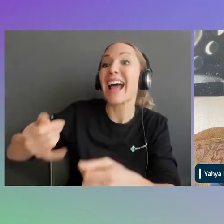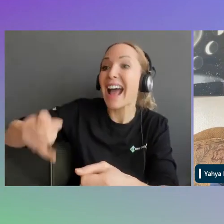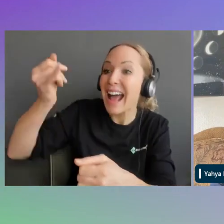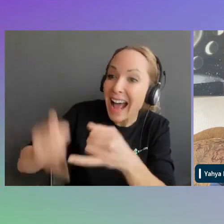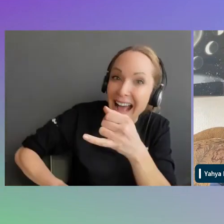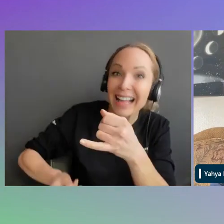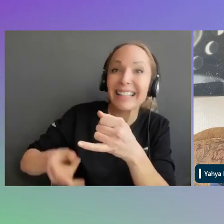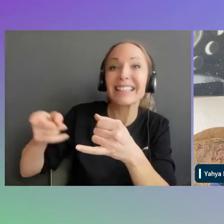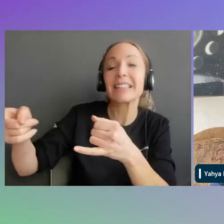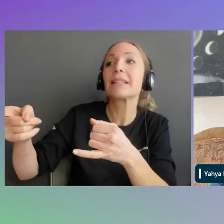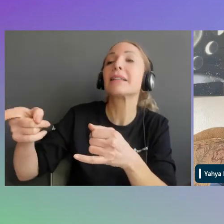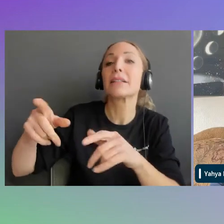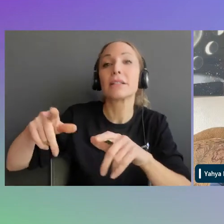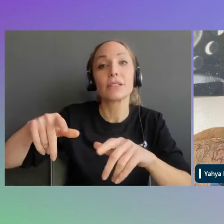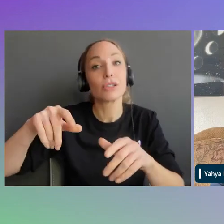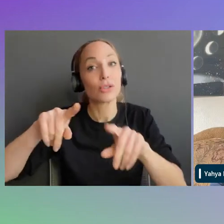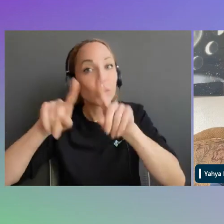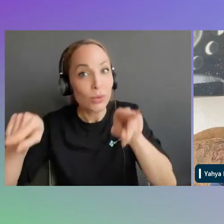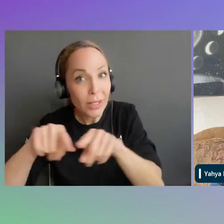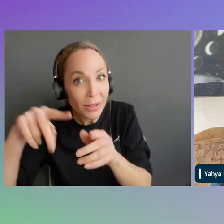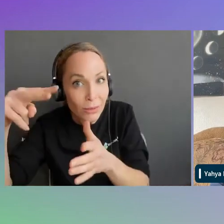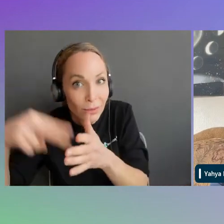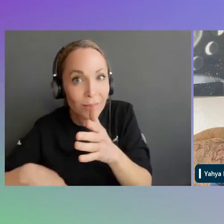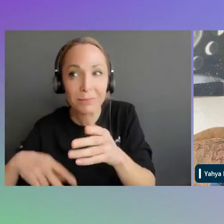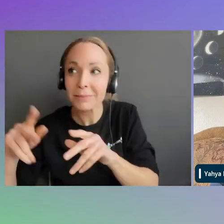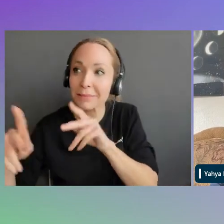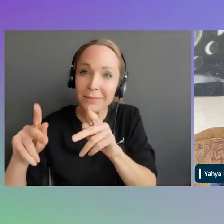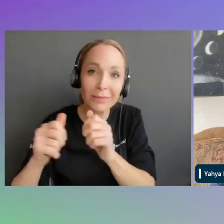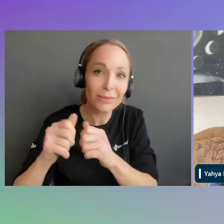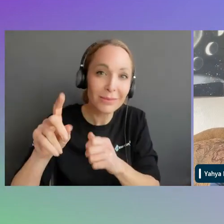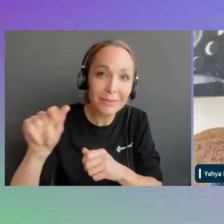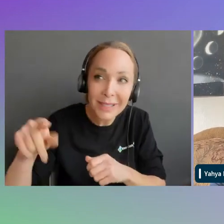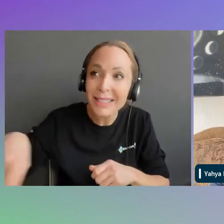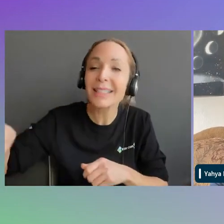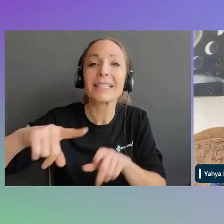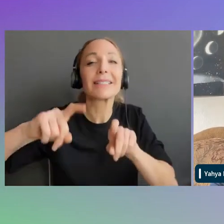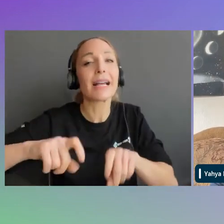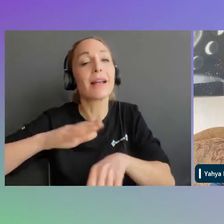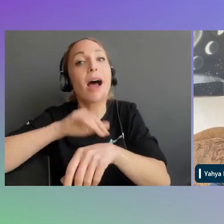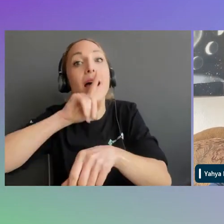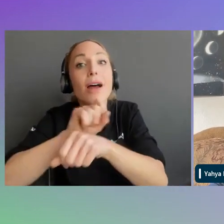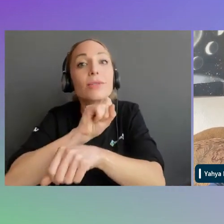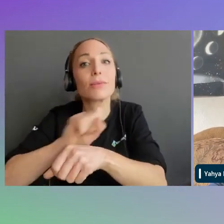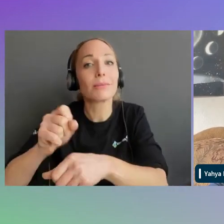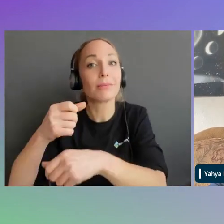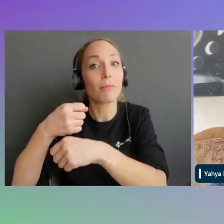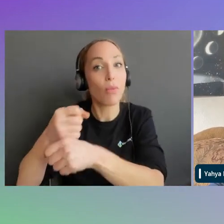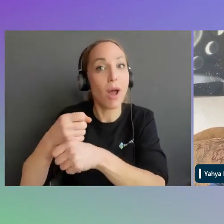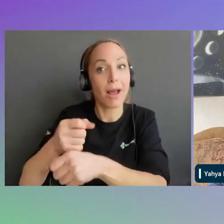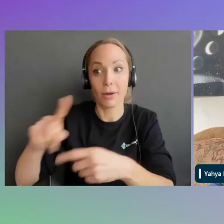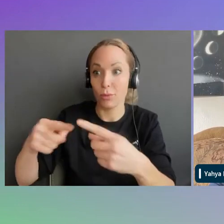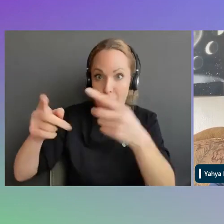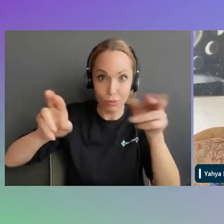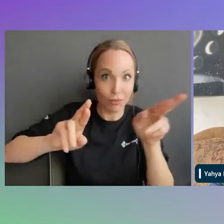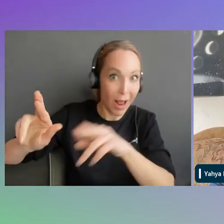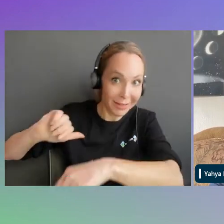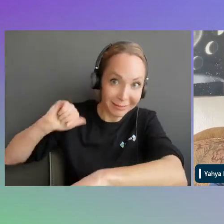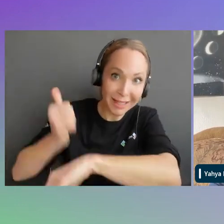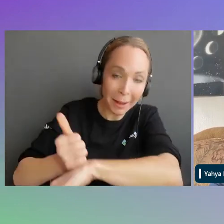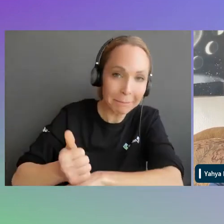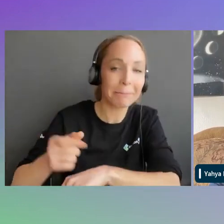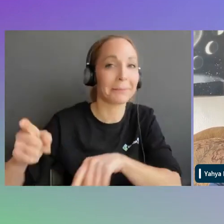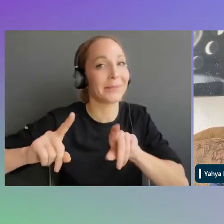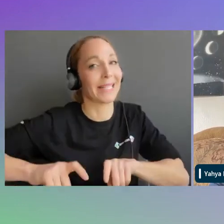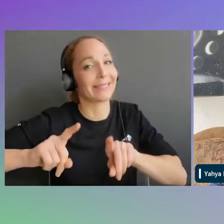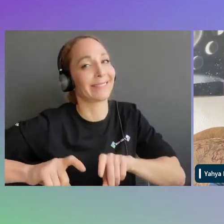with disabilities, with your actual product. So thank you. So Tanner had a